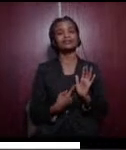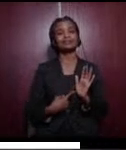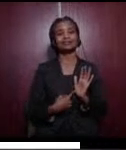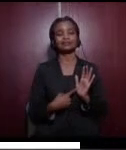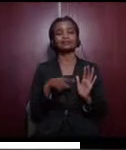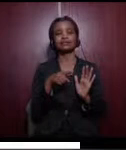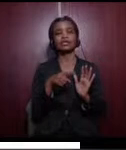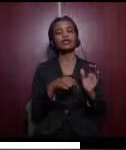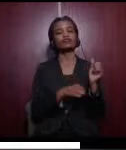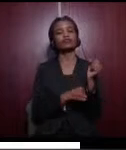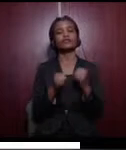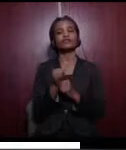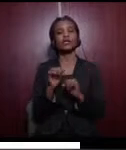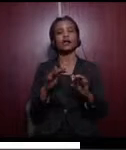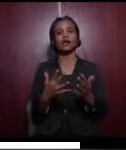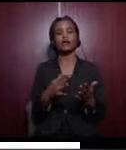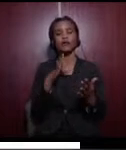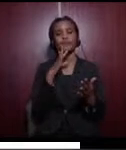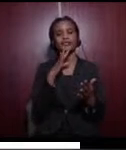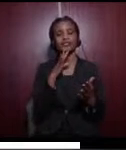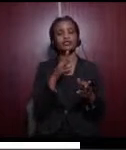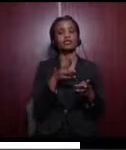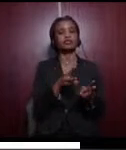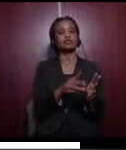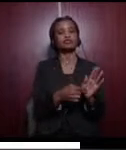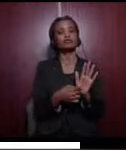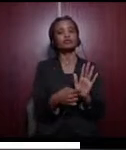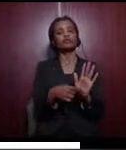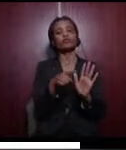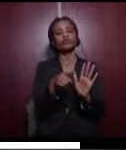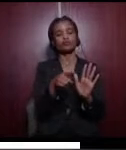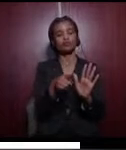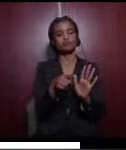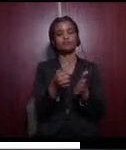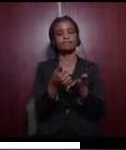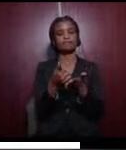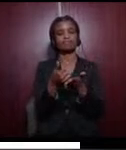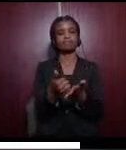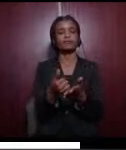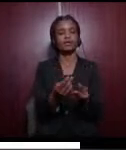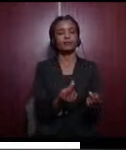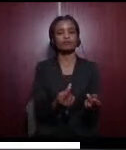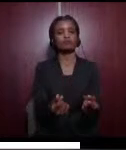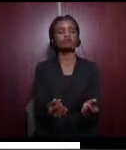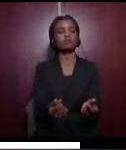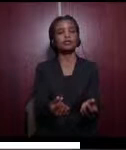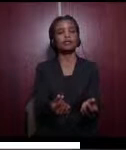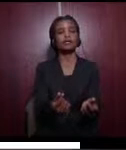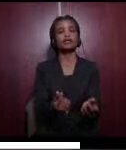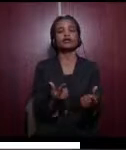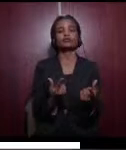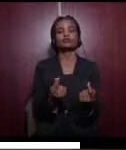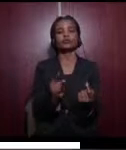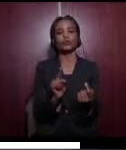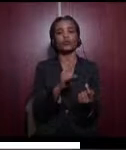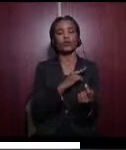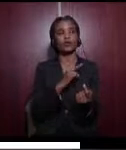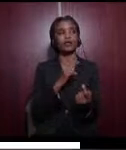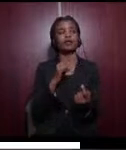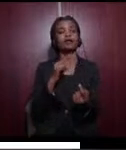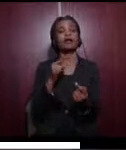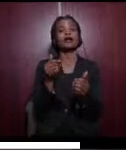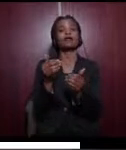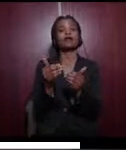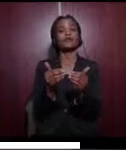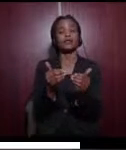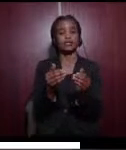reactive kind of response to disasters. So what we're trying to address now is to be efficient, strengthening governance, and also be efficient in terms